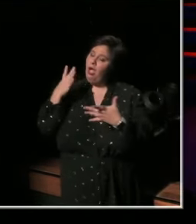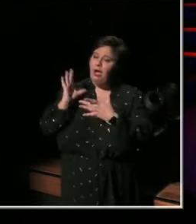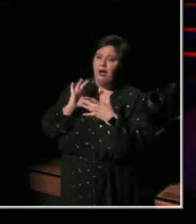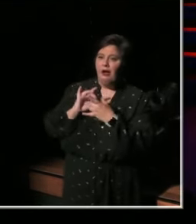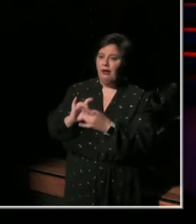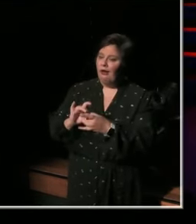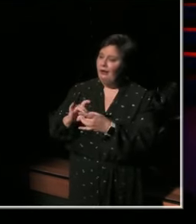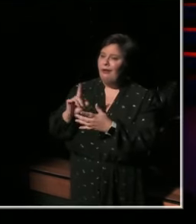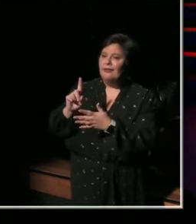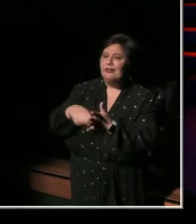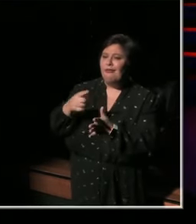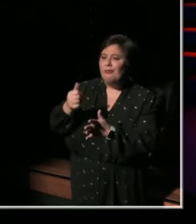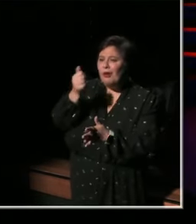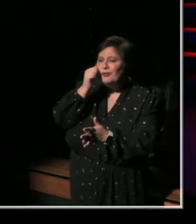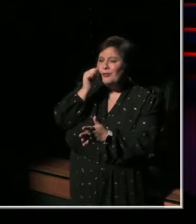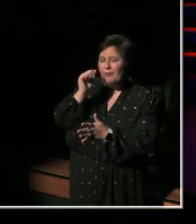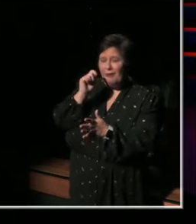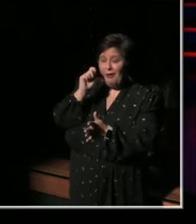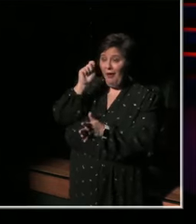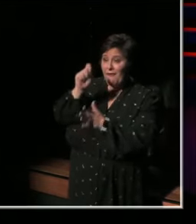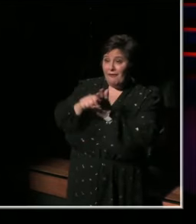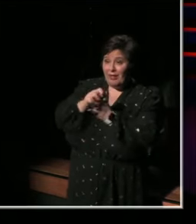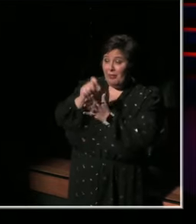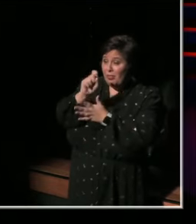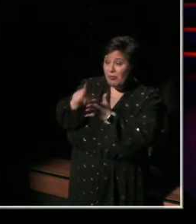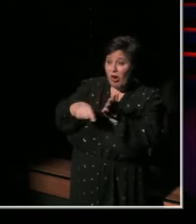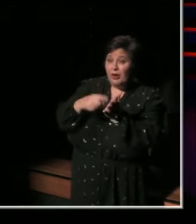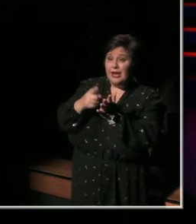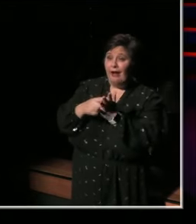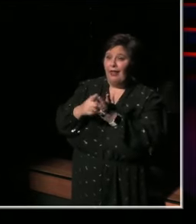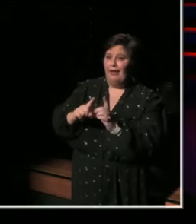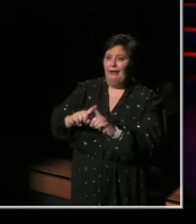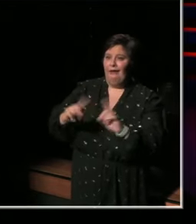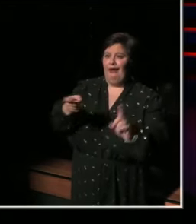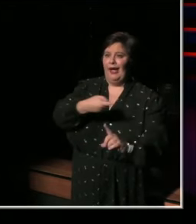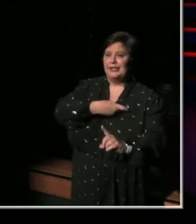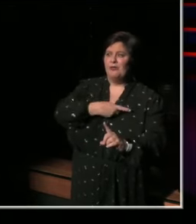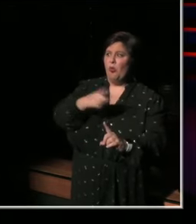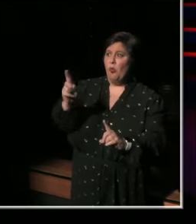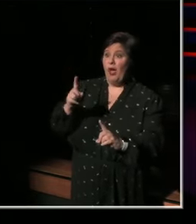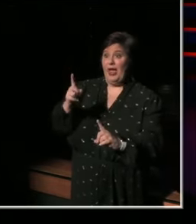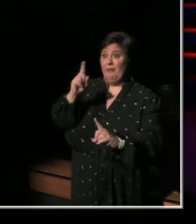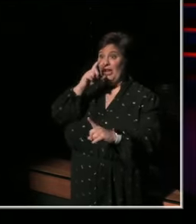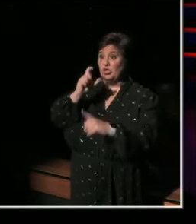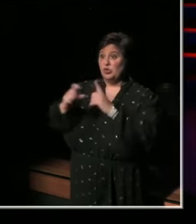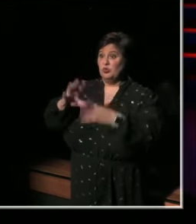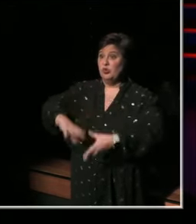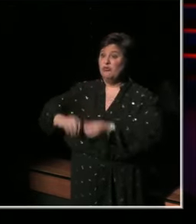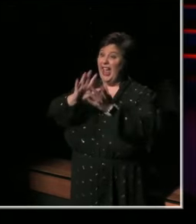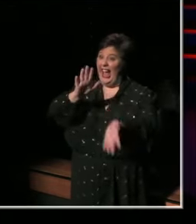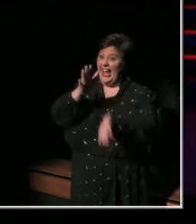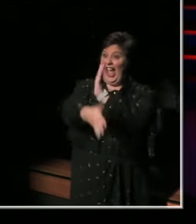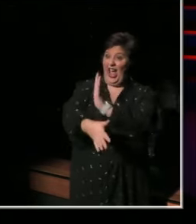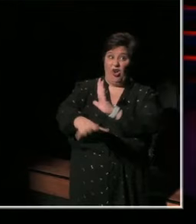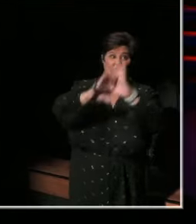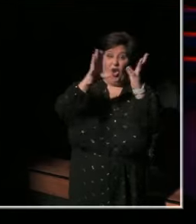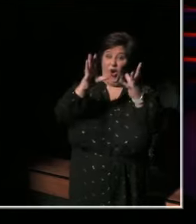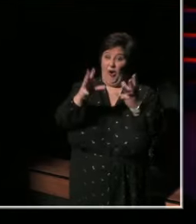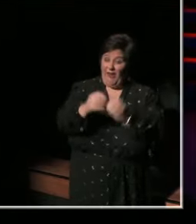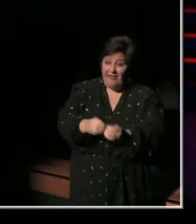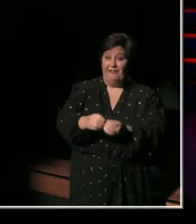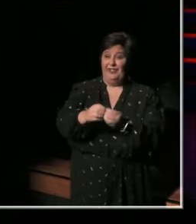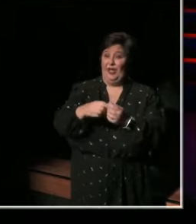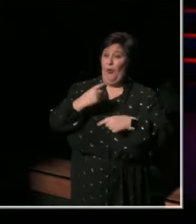Jeremy, filming with him, the whole project took on another level of anxiety, which was what he might do to create chaos around everything all the